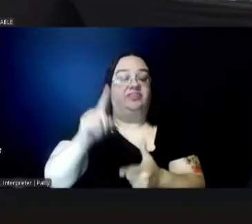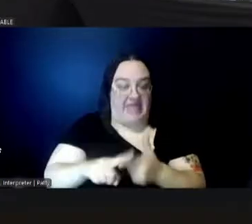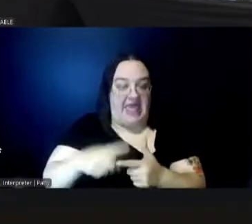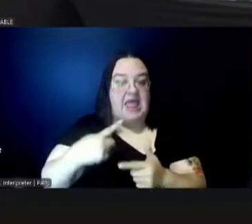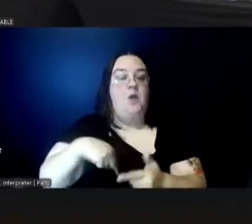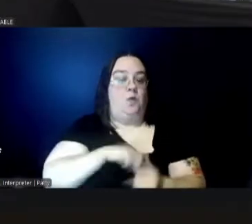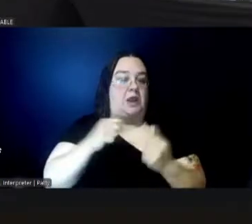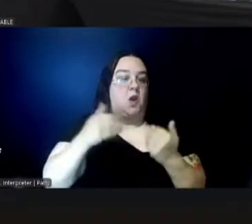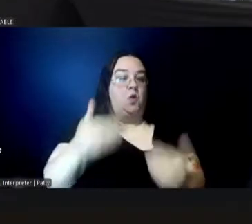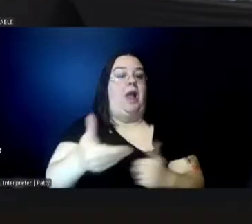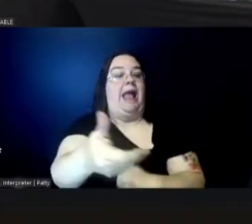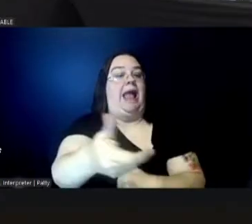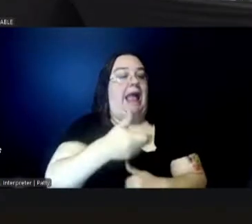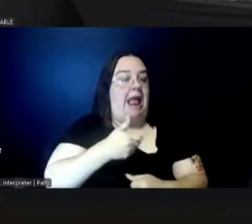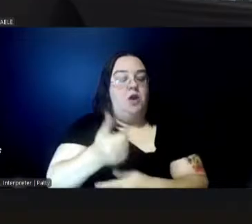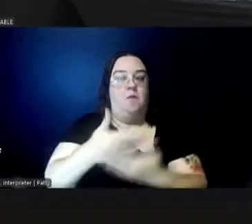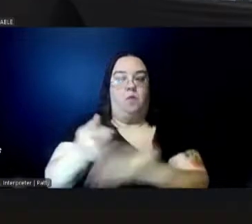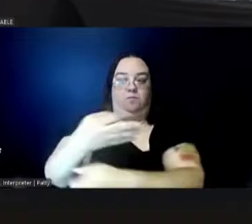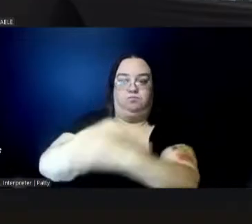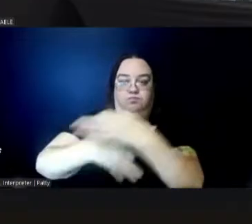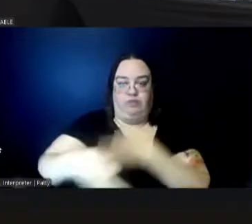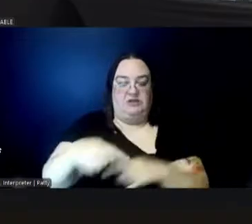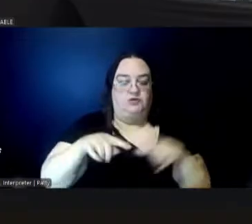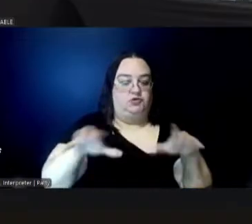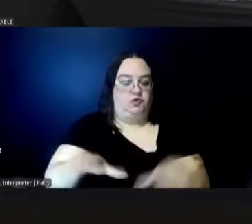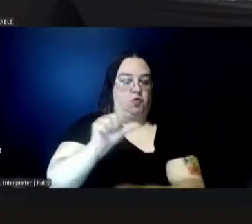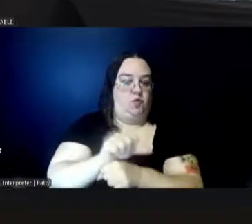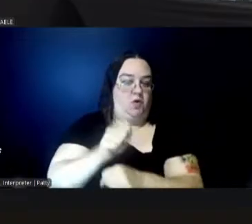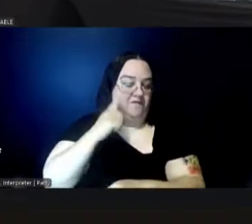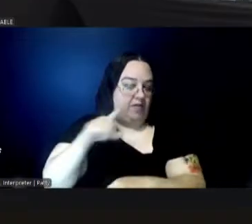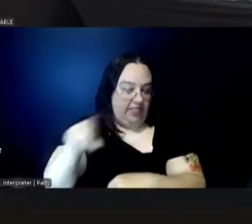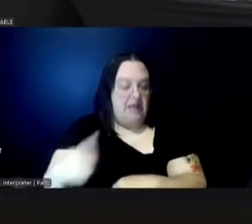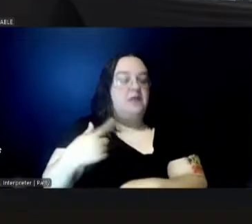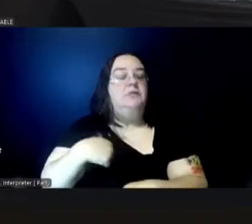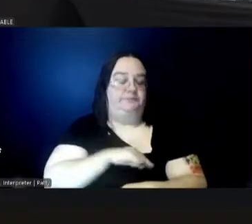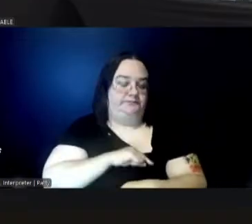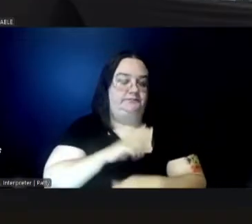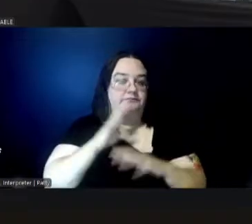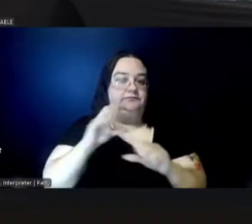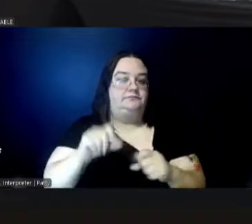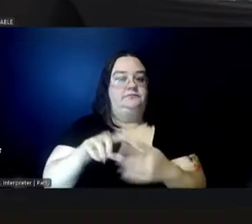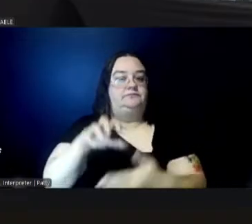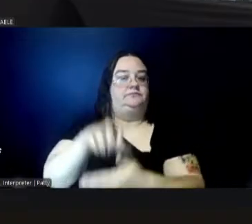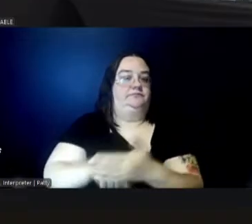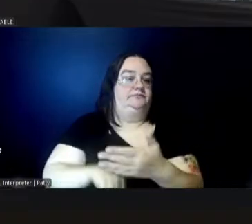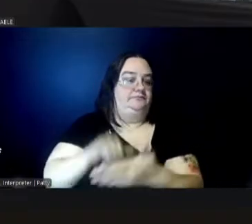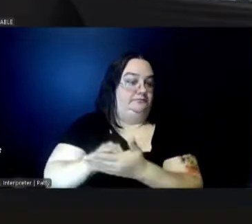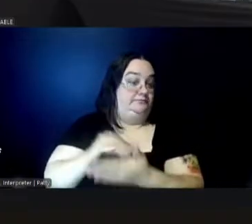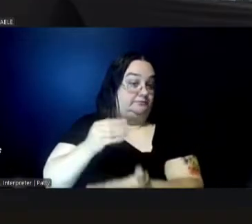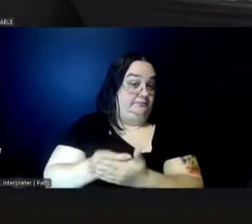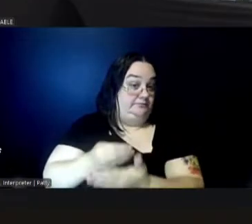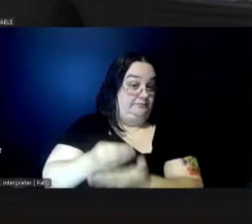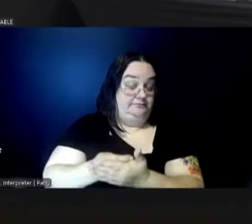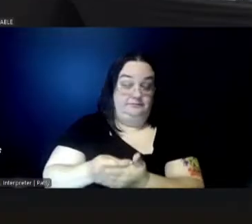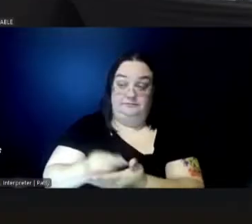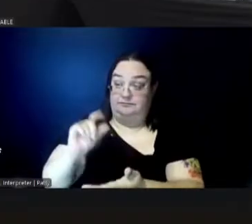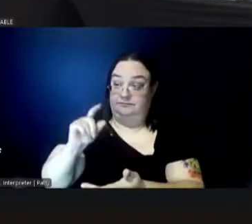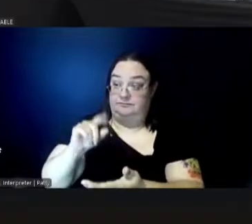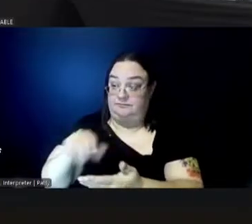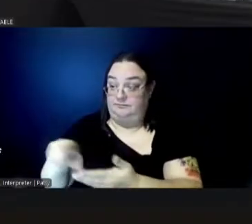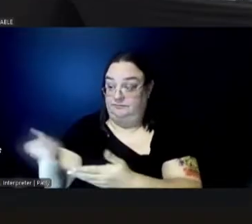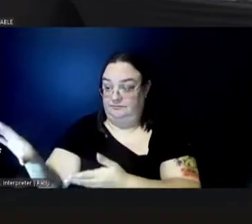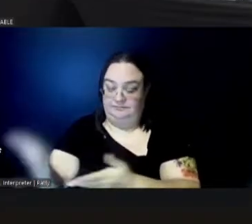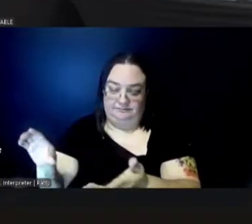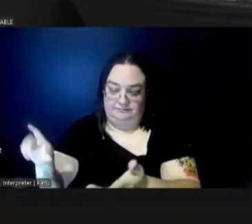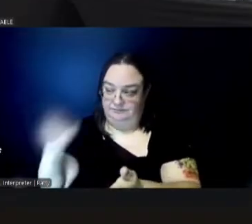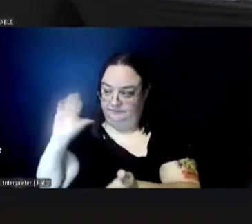for them to do the work. We have the ability to deduct that money that we would then pay the new sub